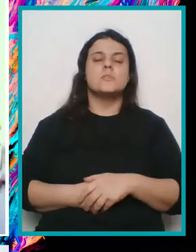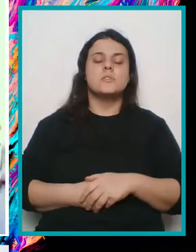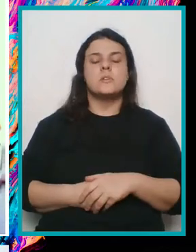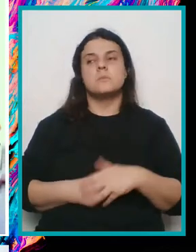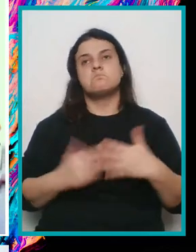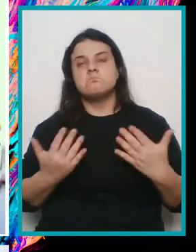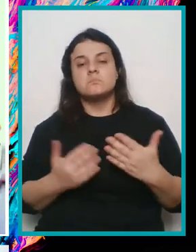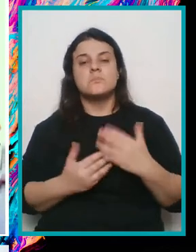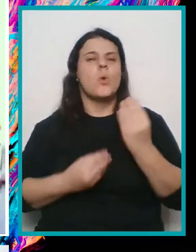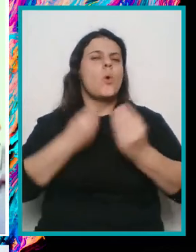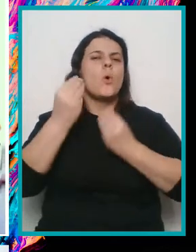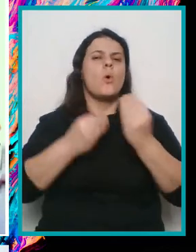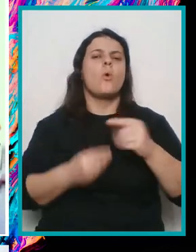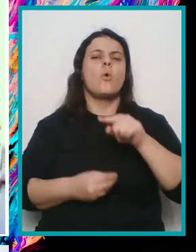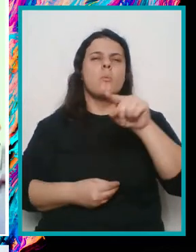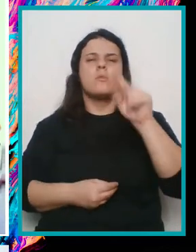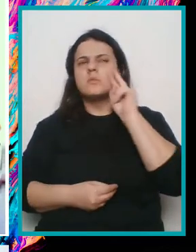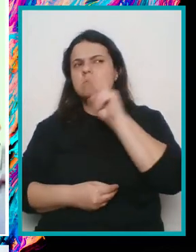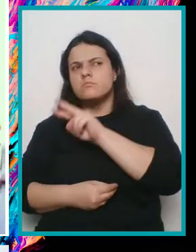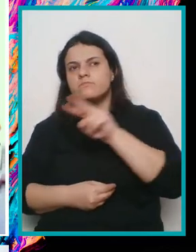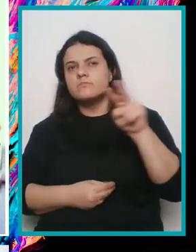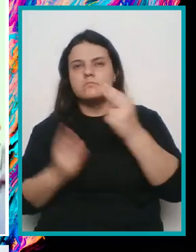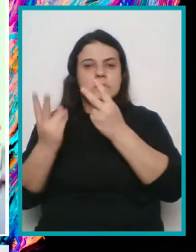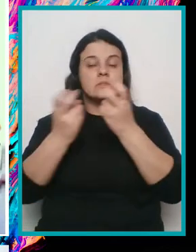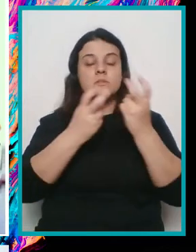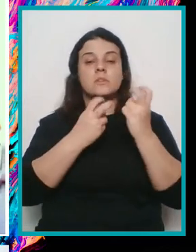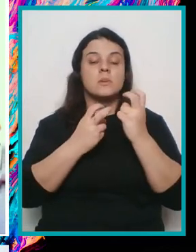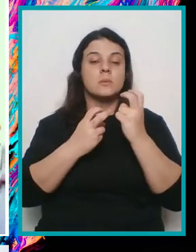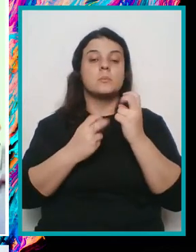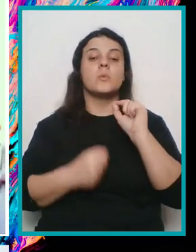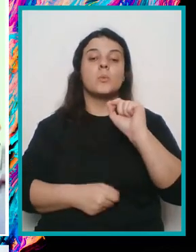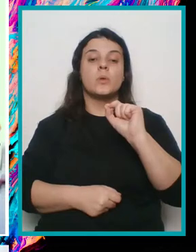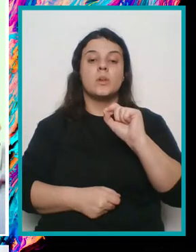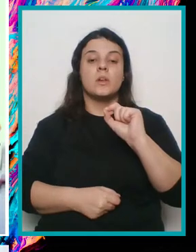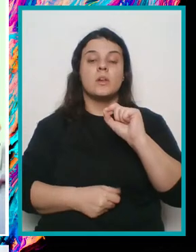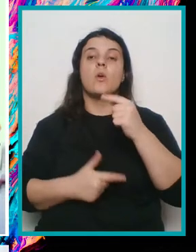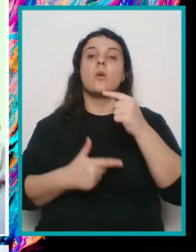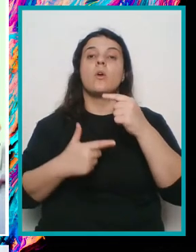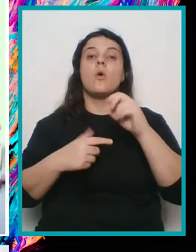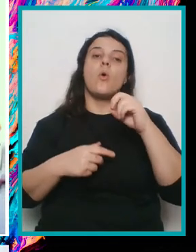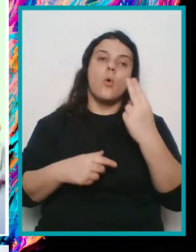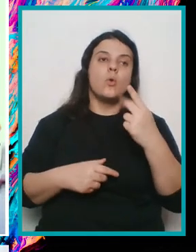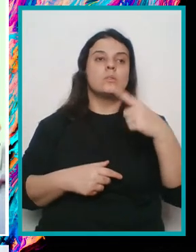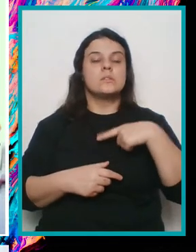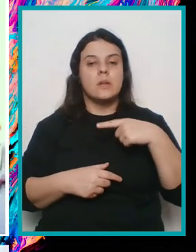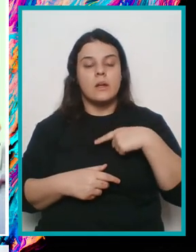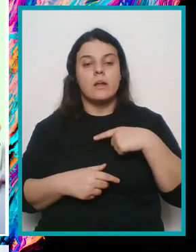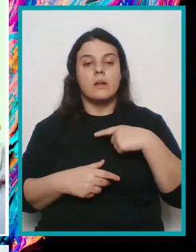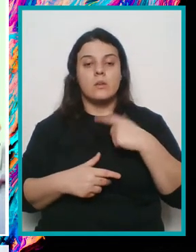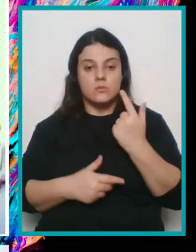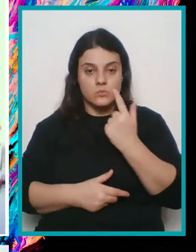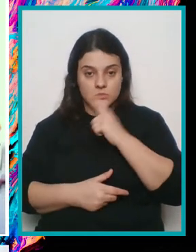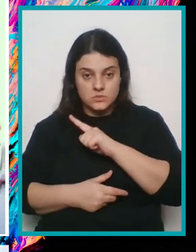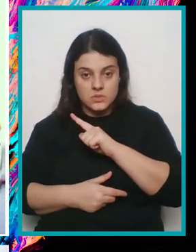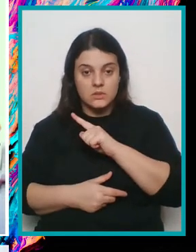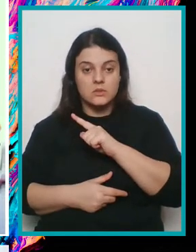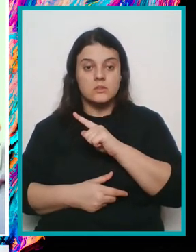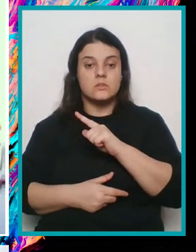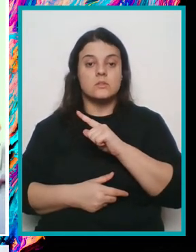sido abertos espaços para que a pauta de racismo ambiental também seja